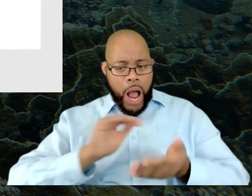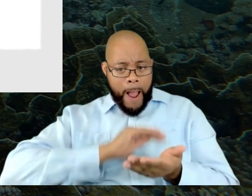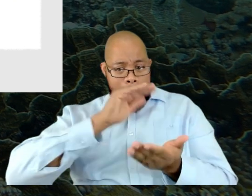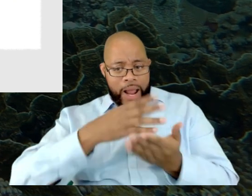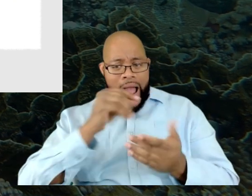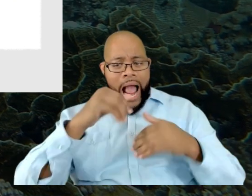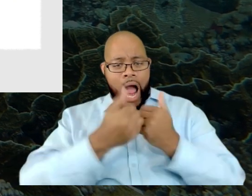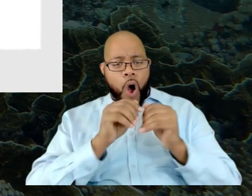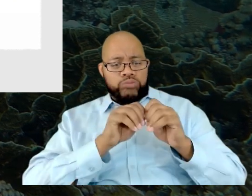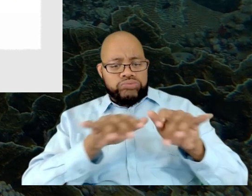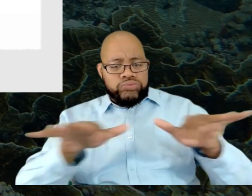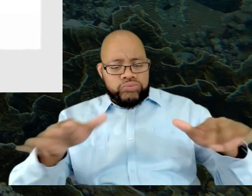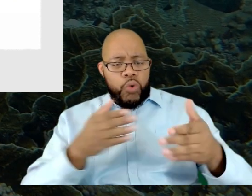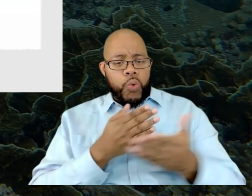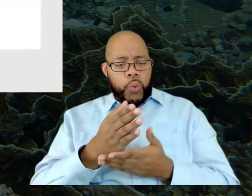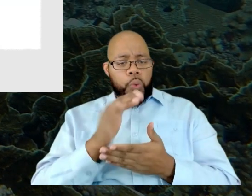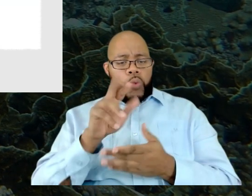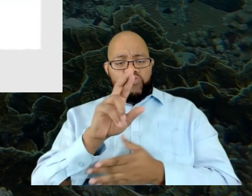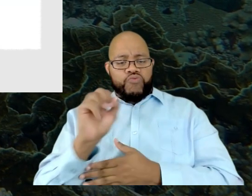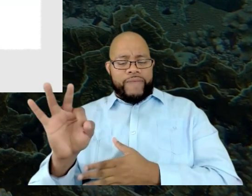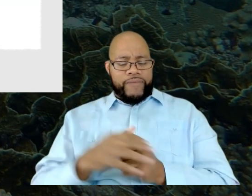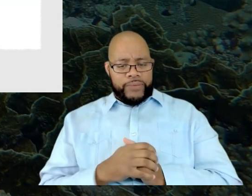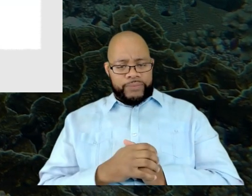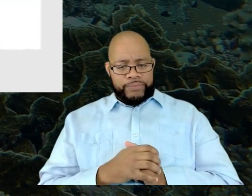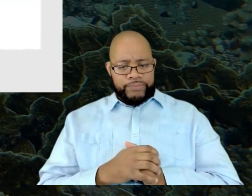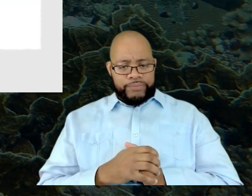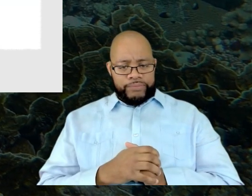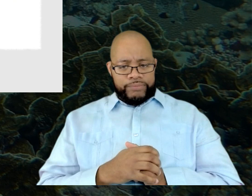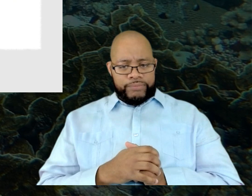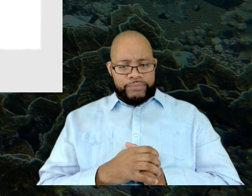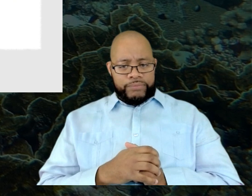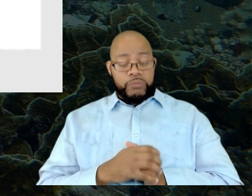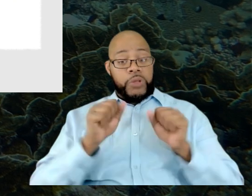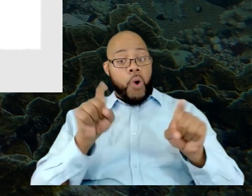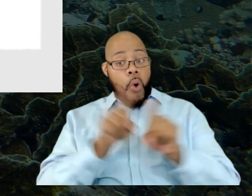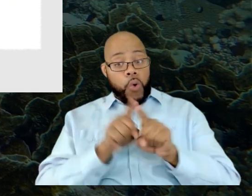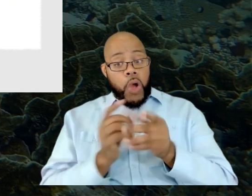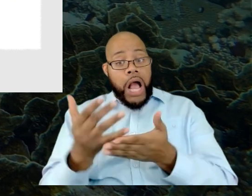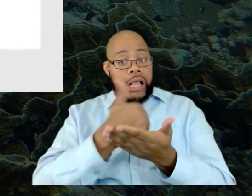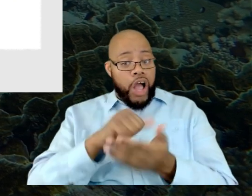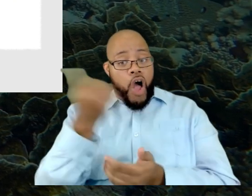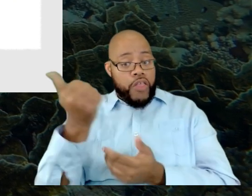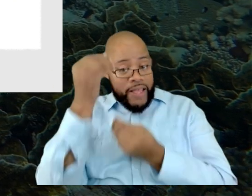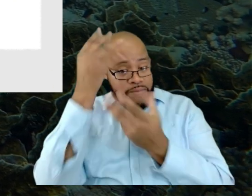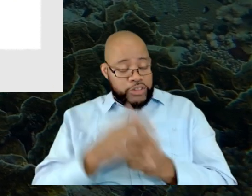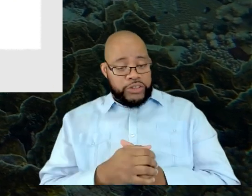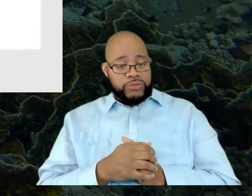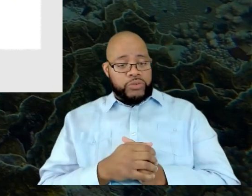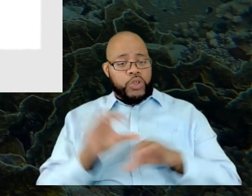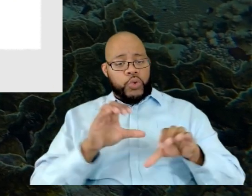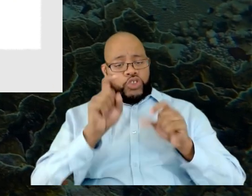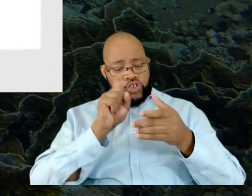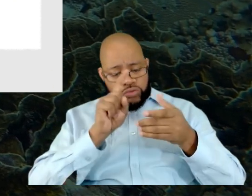they distributed throughout the reefs. You can also collect other data while doing